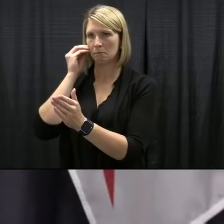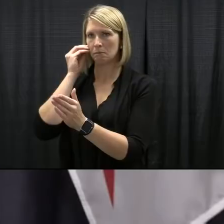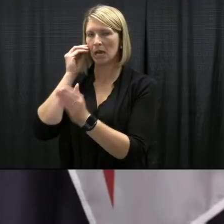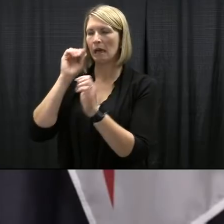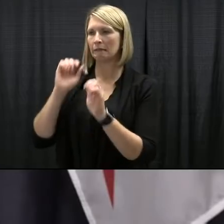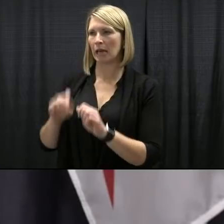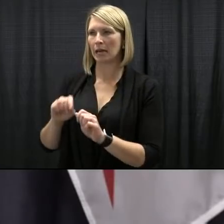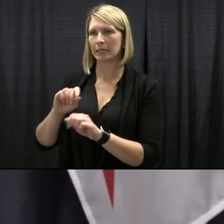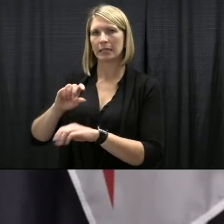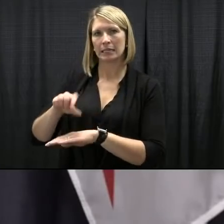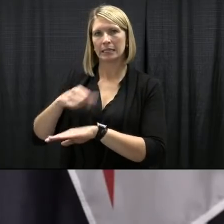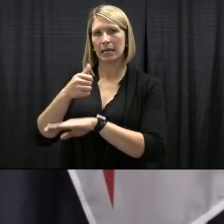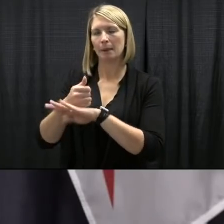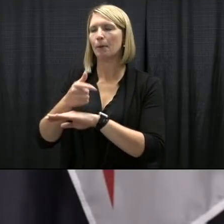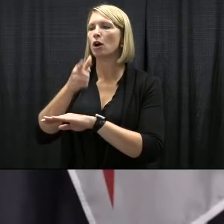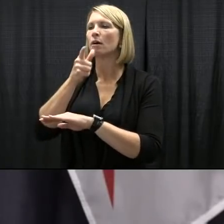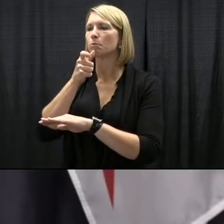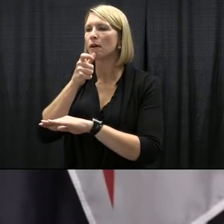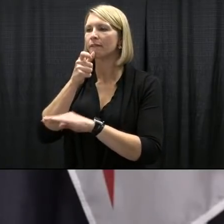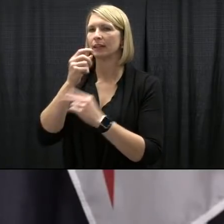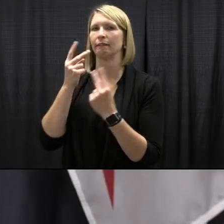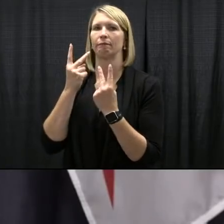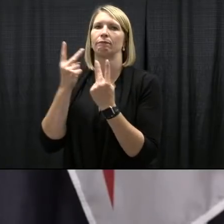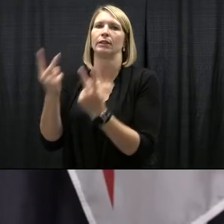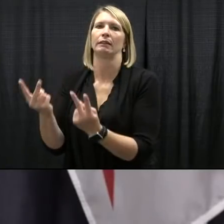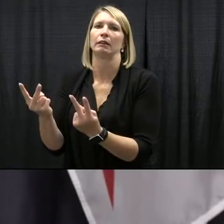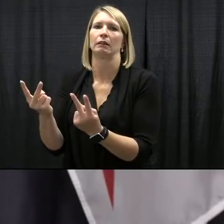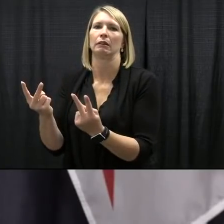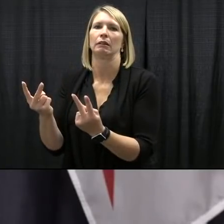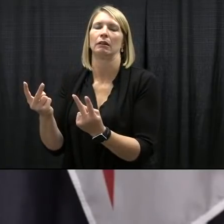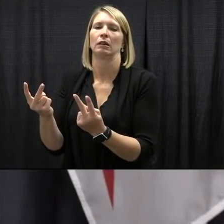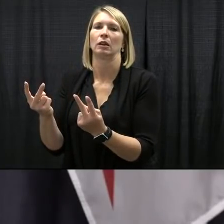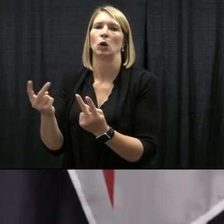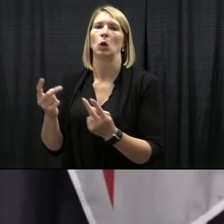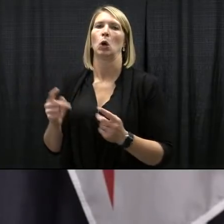visitation. The issue of whether or not you could attend a